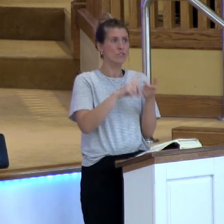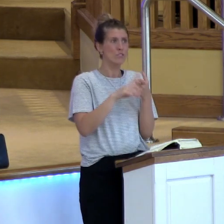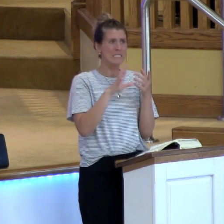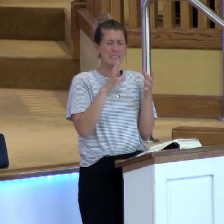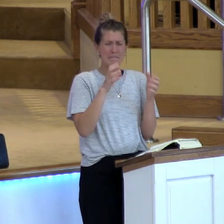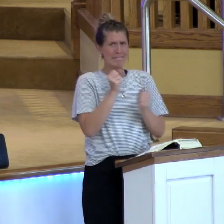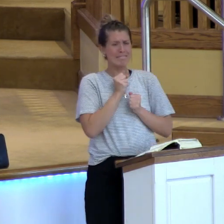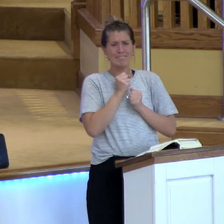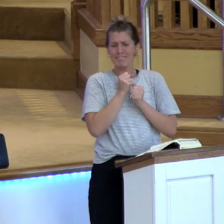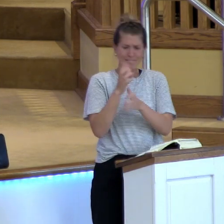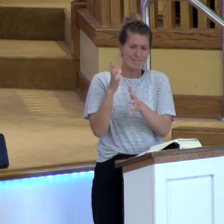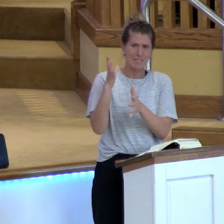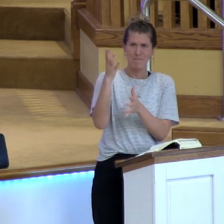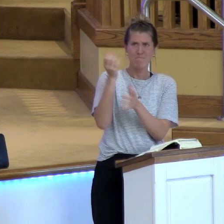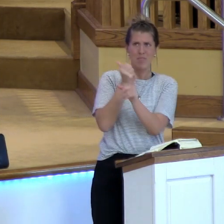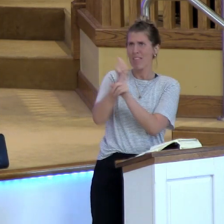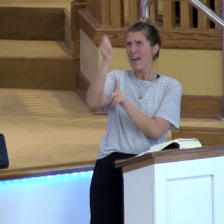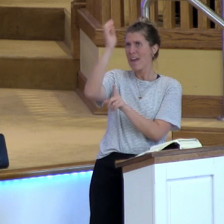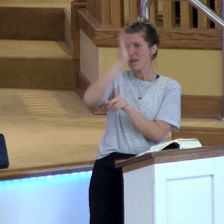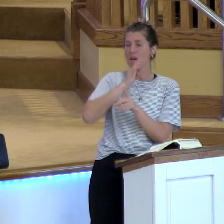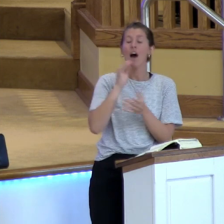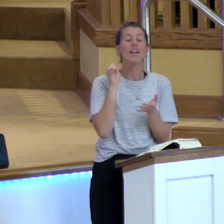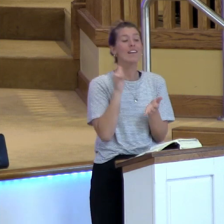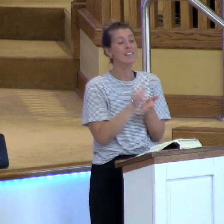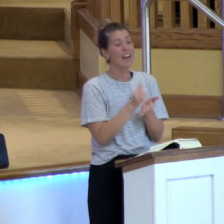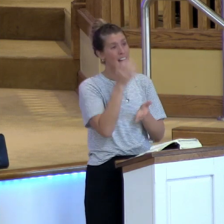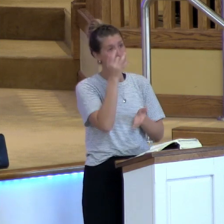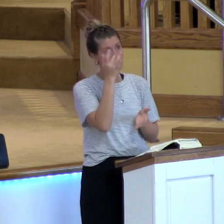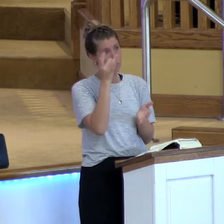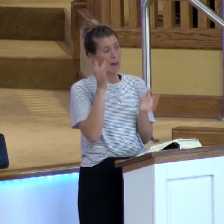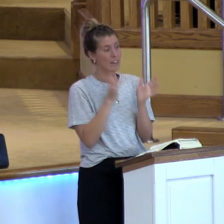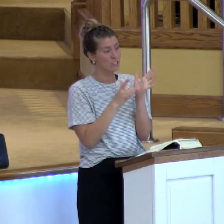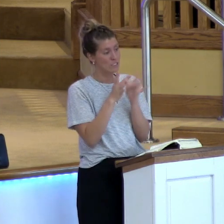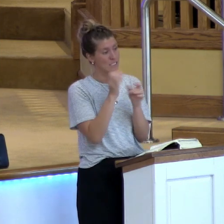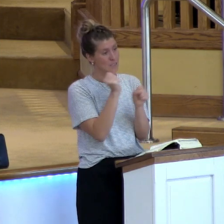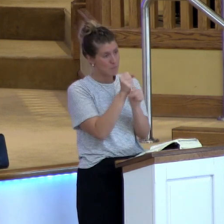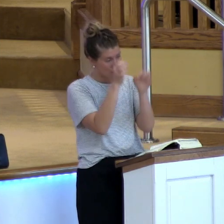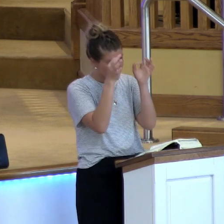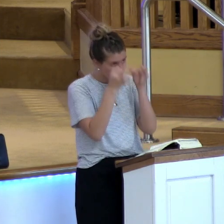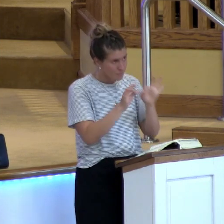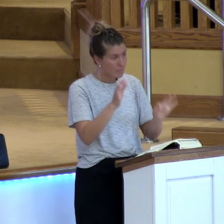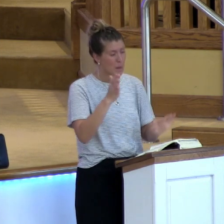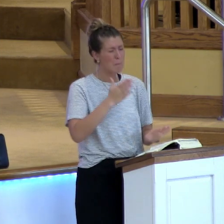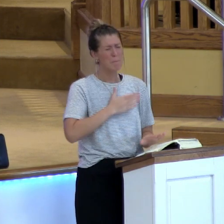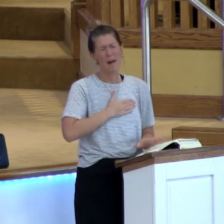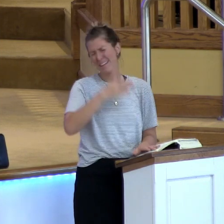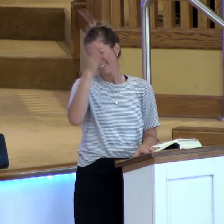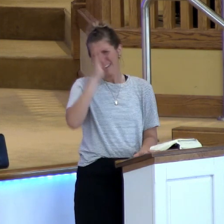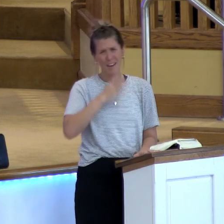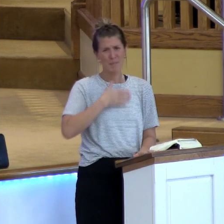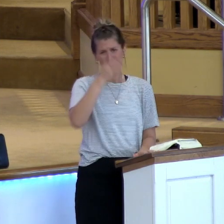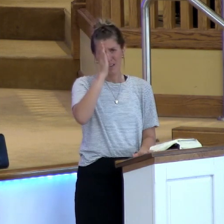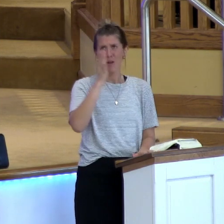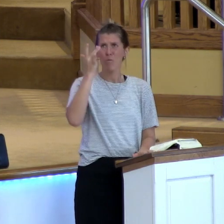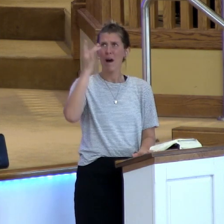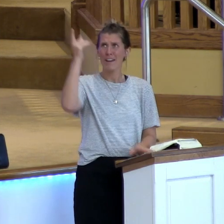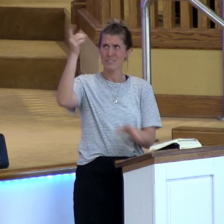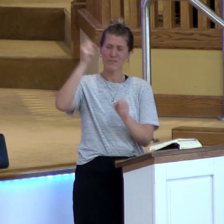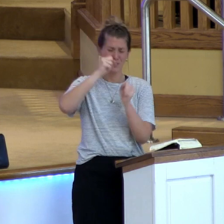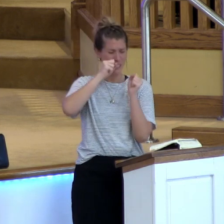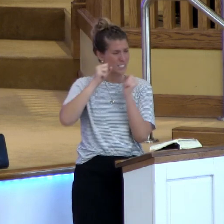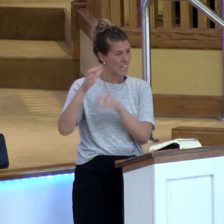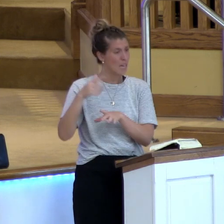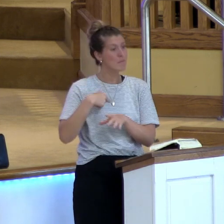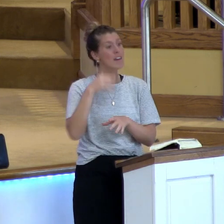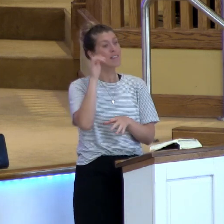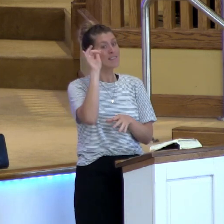lash out and blame God. And that's why even Jesus makes the statement, my God, why hast thou forsaken me? And